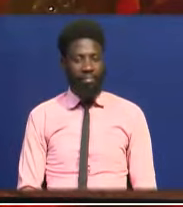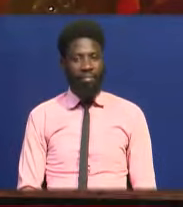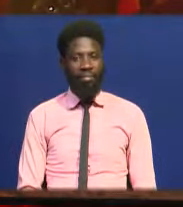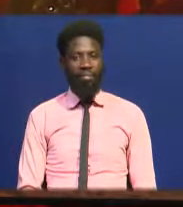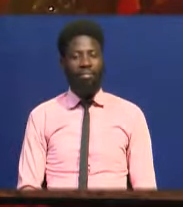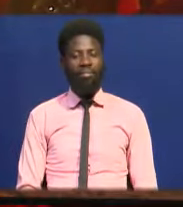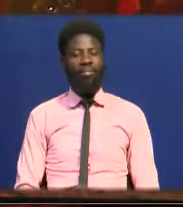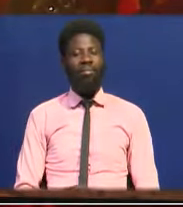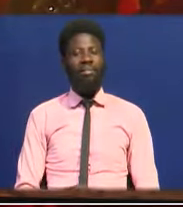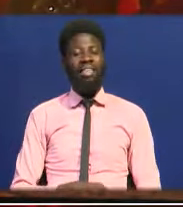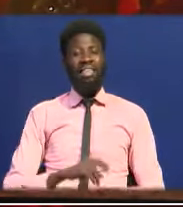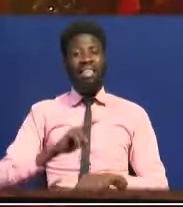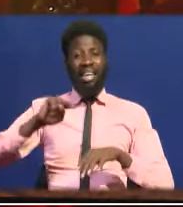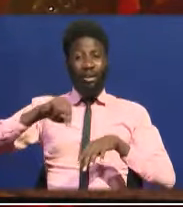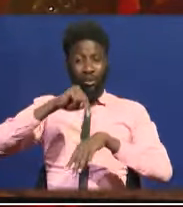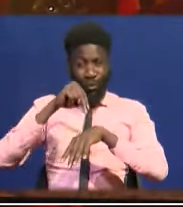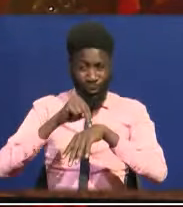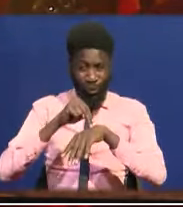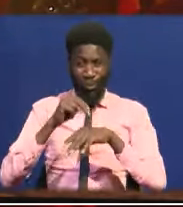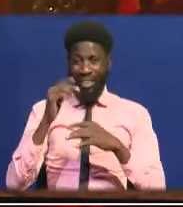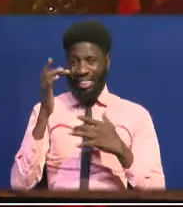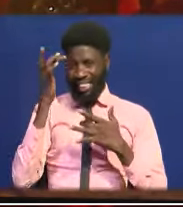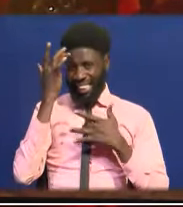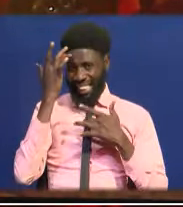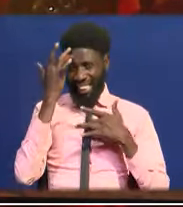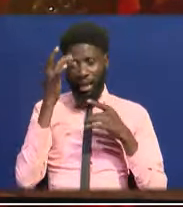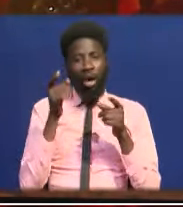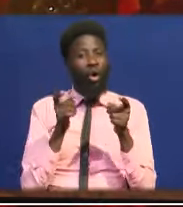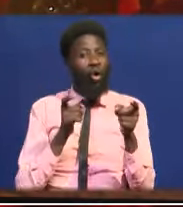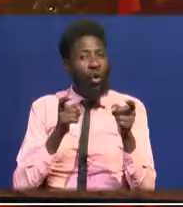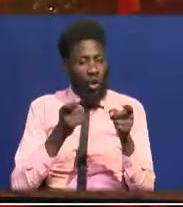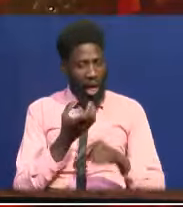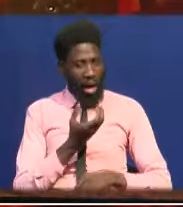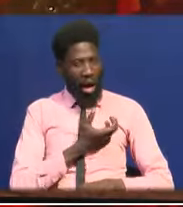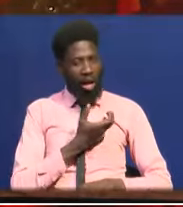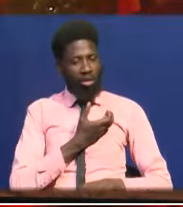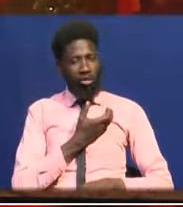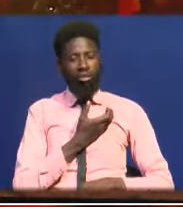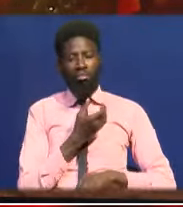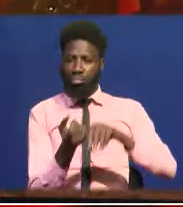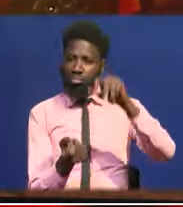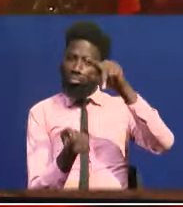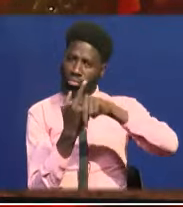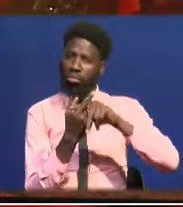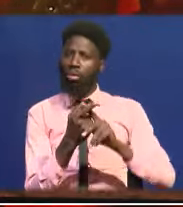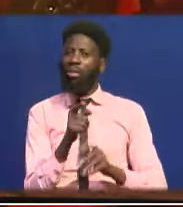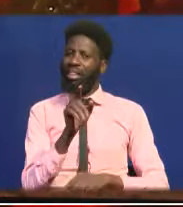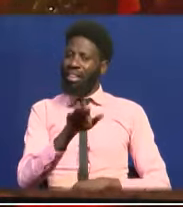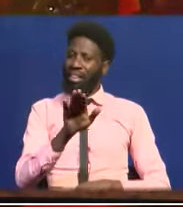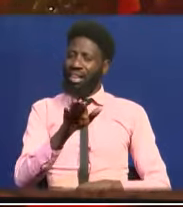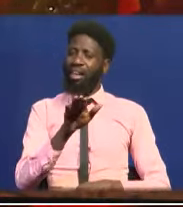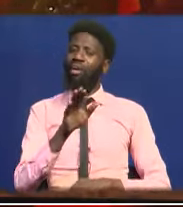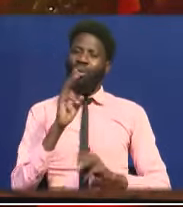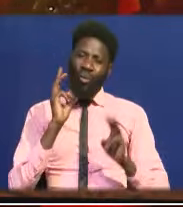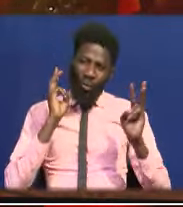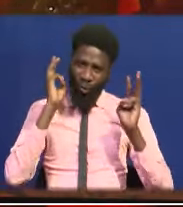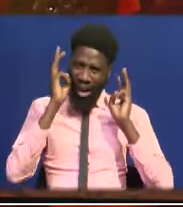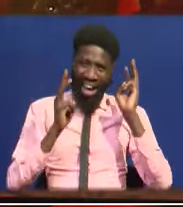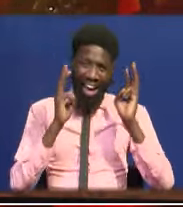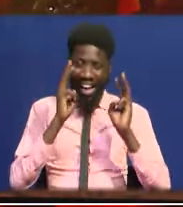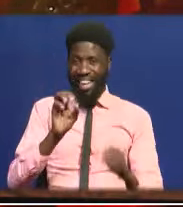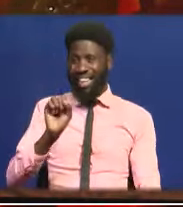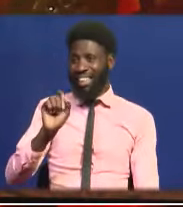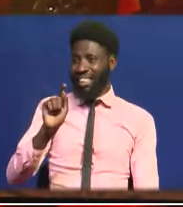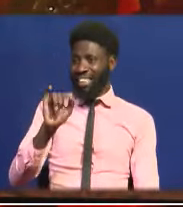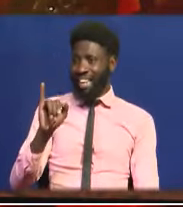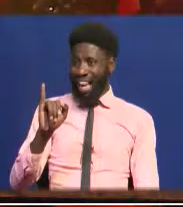The National Syndemic Disease Control Council has raised an alarm over increased cases of sexually transmitted infections